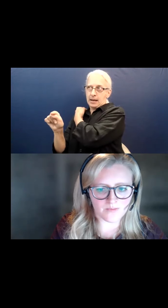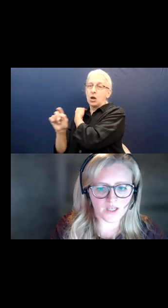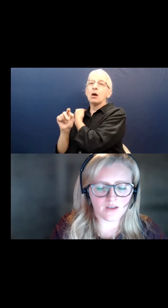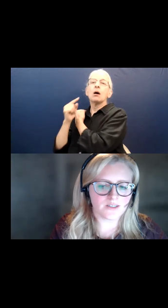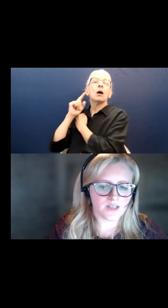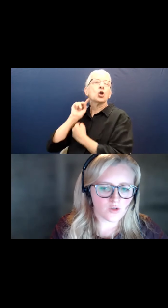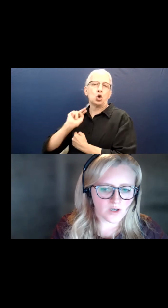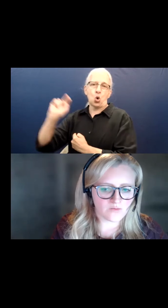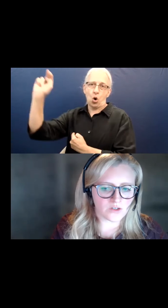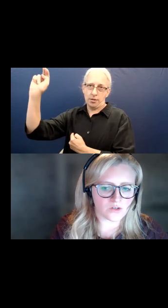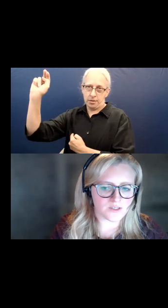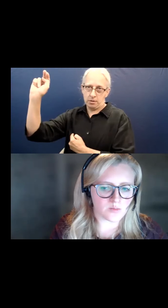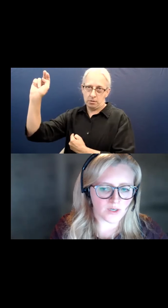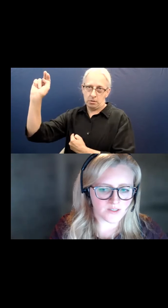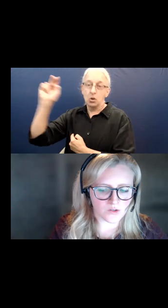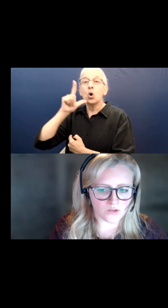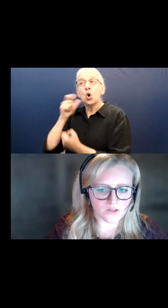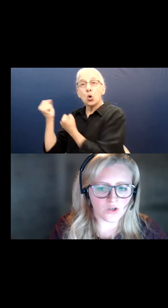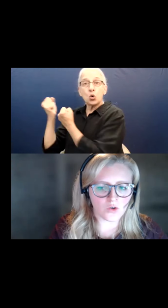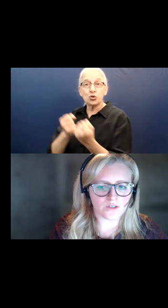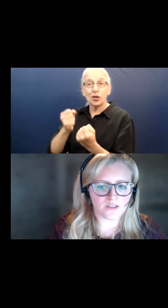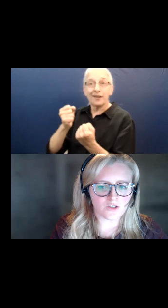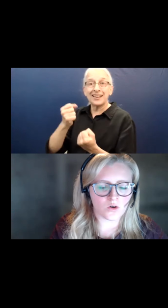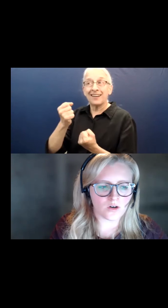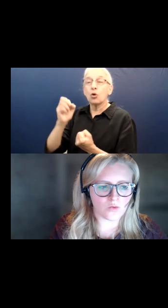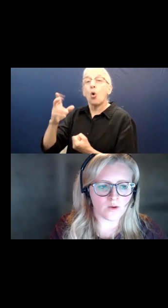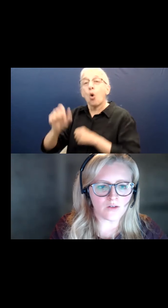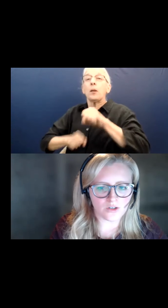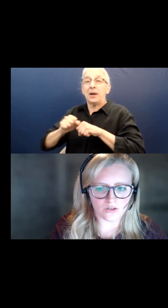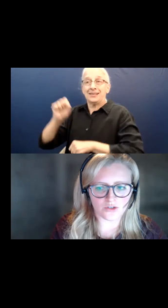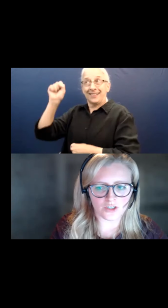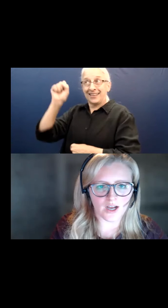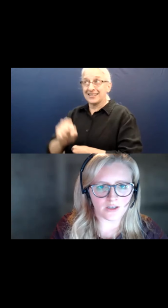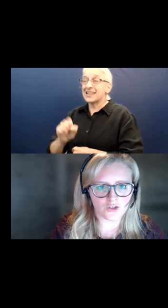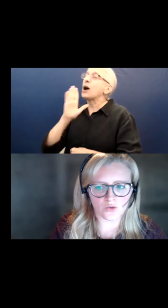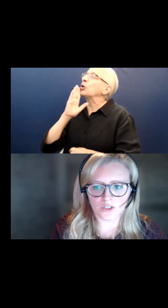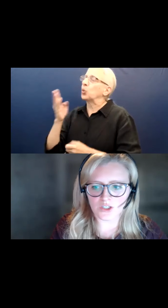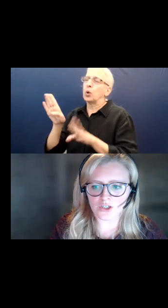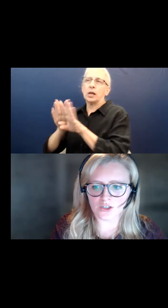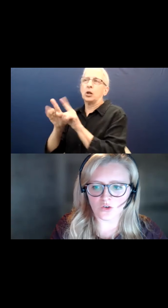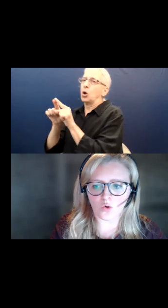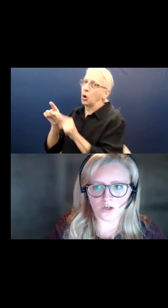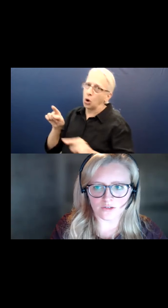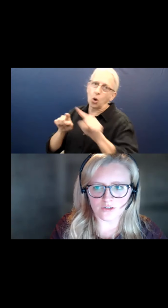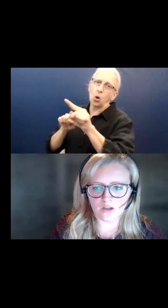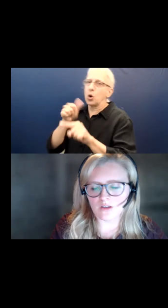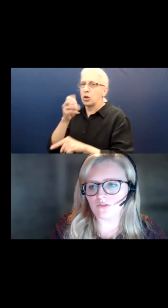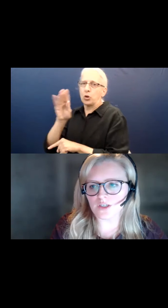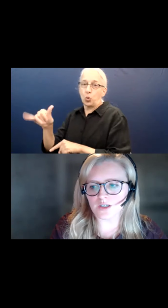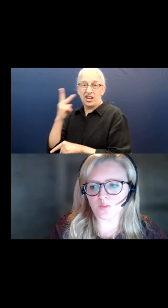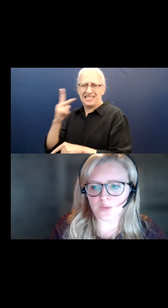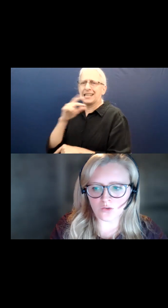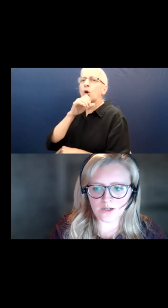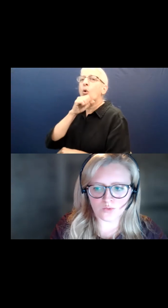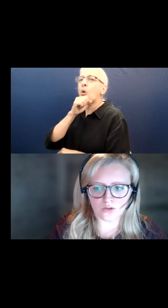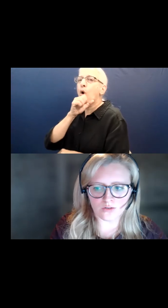only. Southbound vehicles and bicycles will detour around the closure as shown here in orange